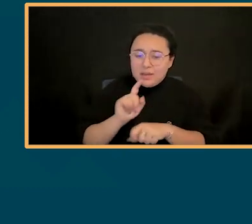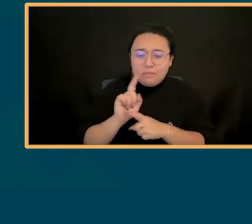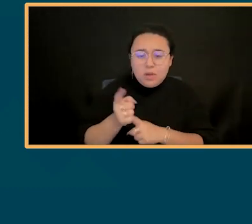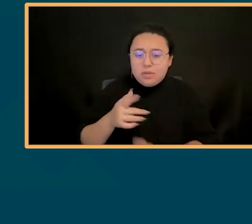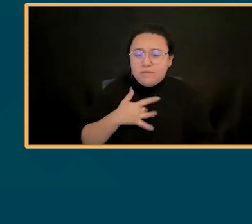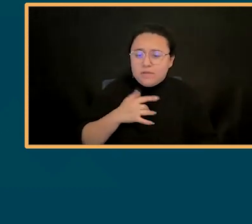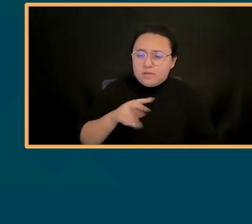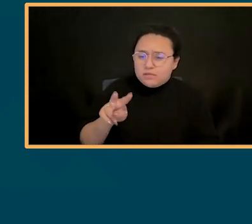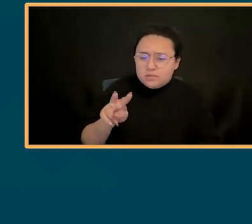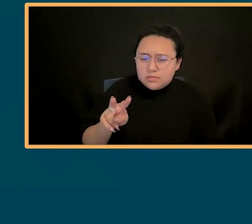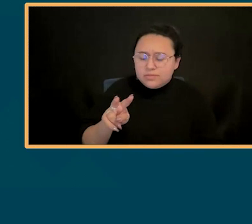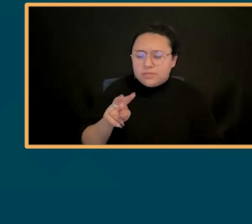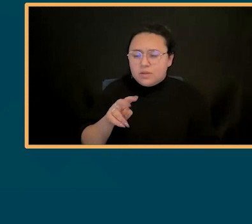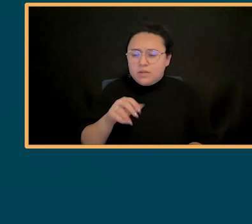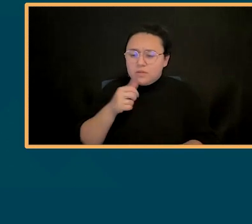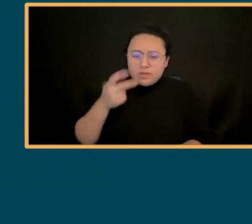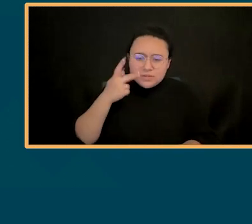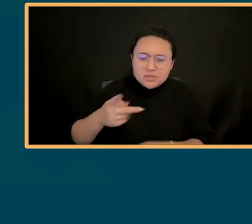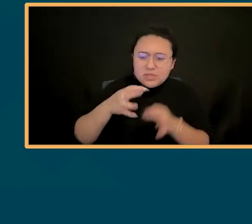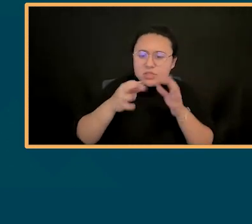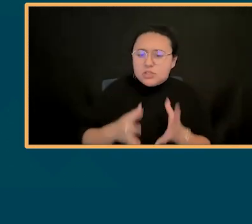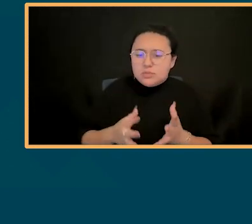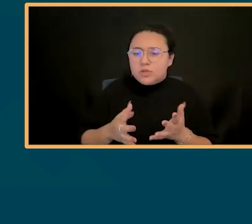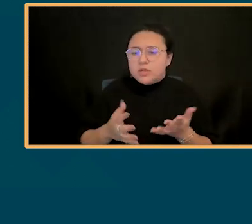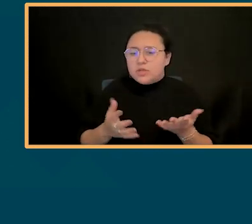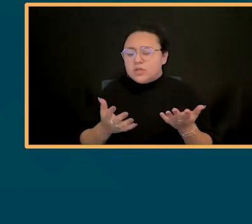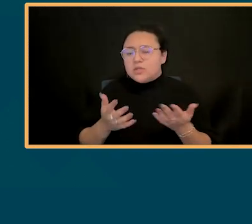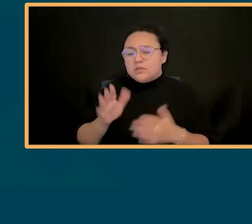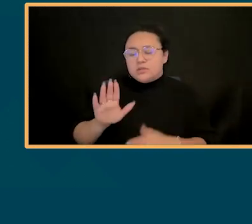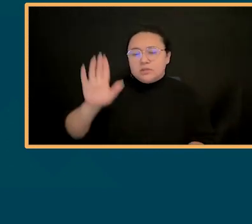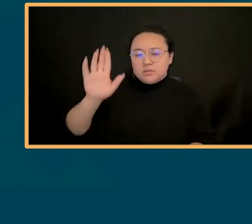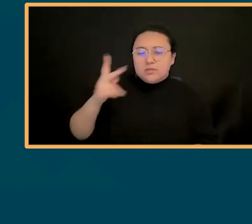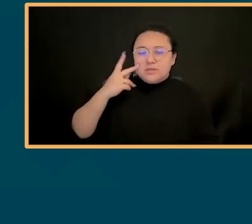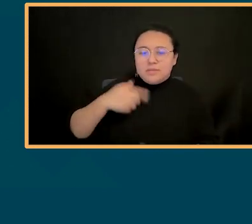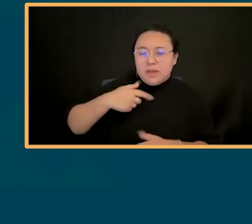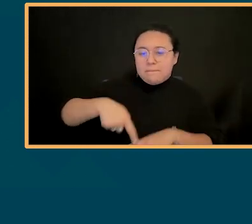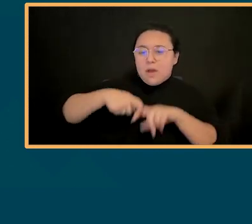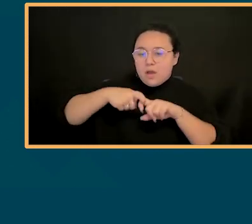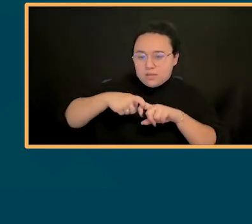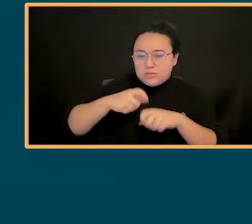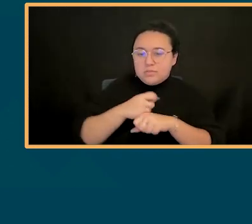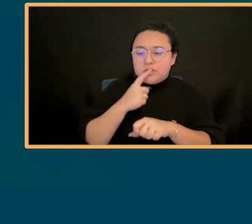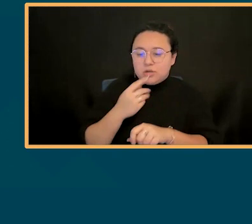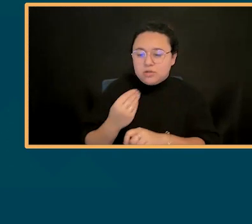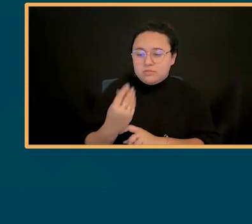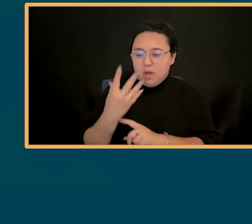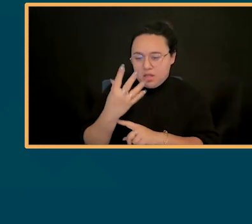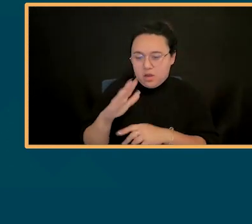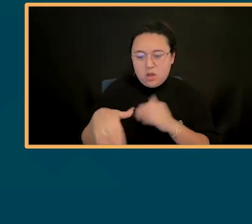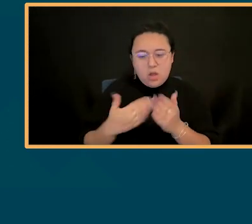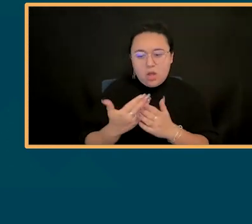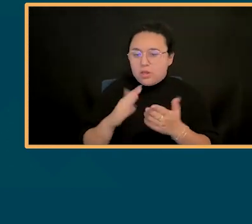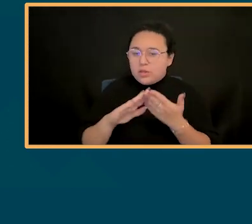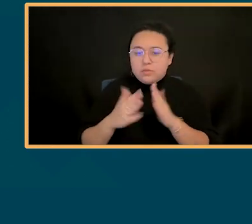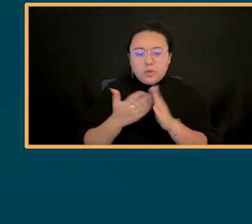there is some sort of disruption in that interpretation, you will see me stop to make sure that all of our community